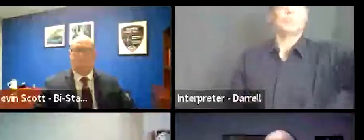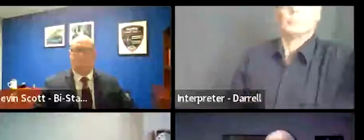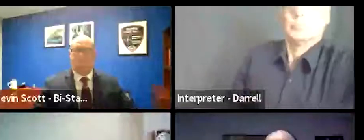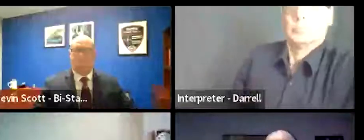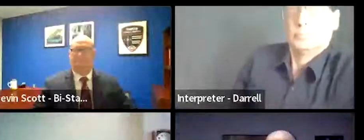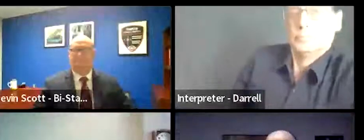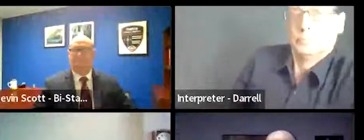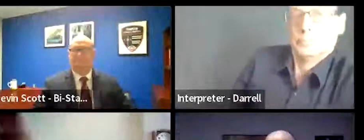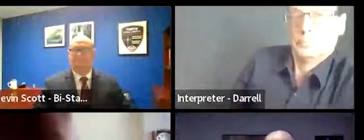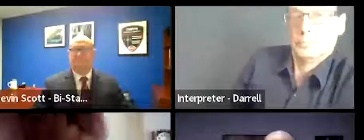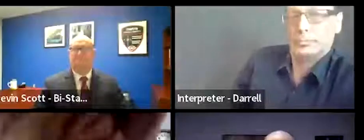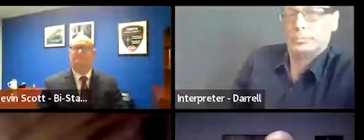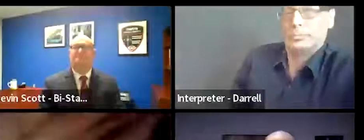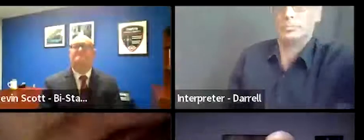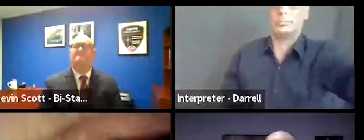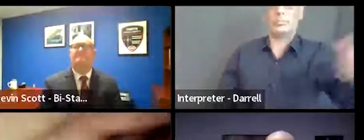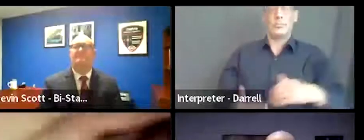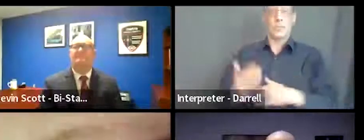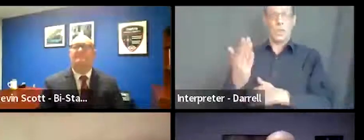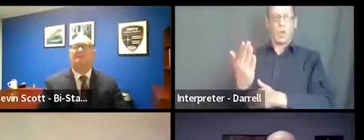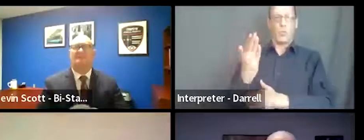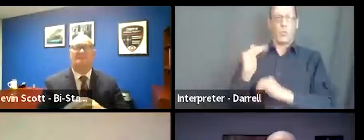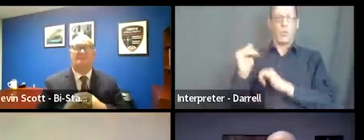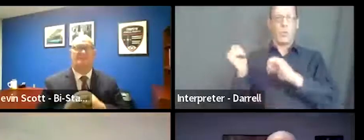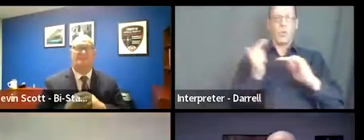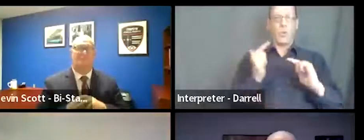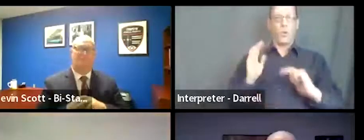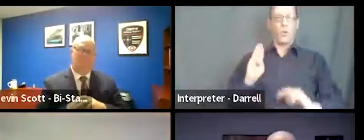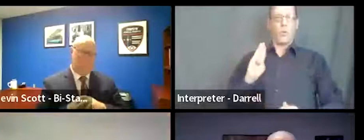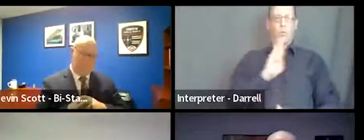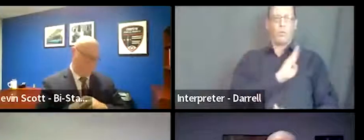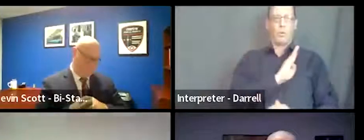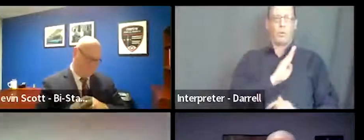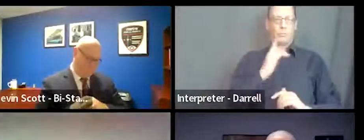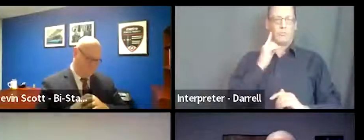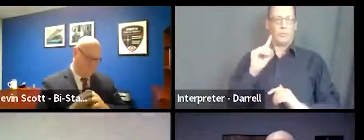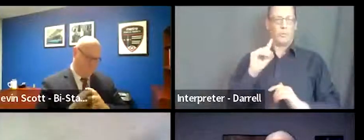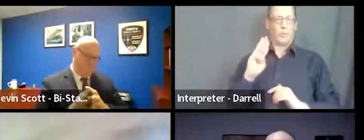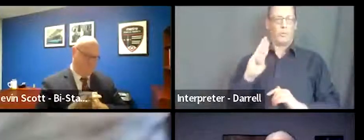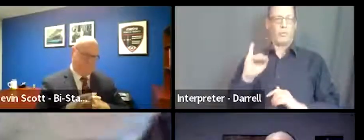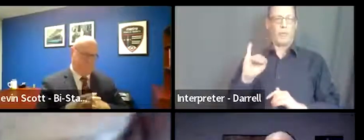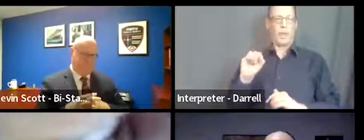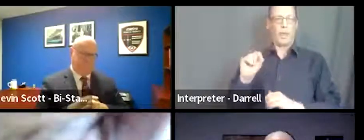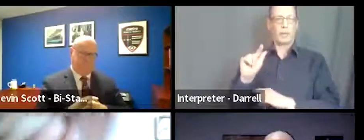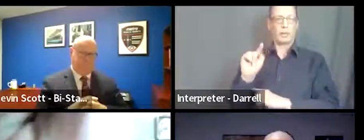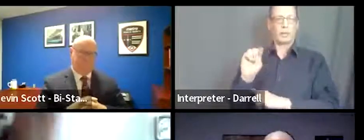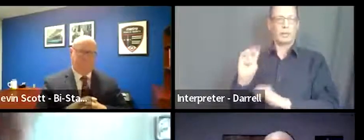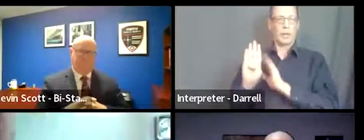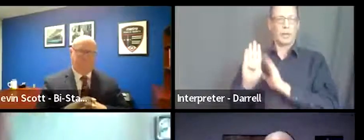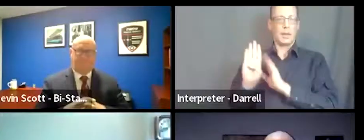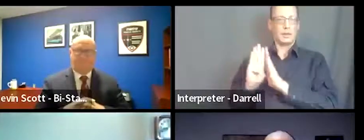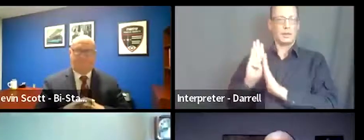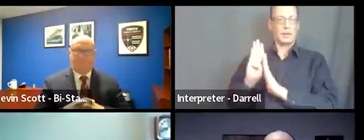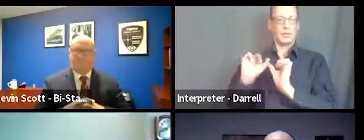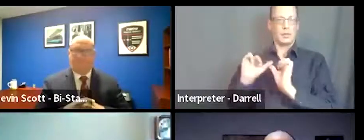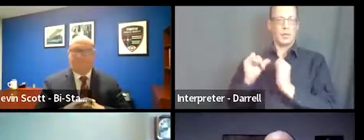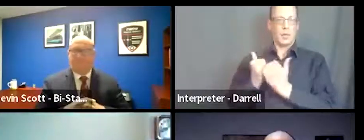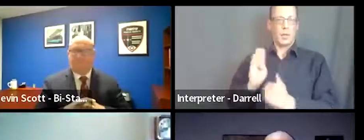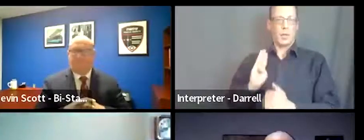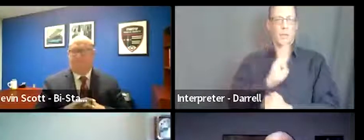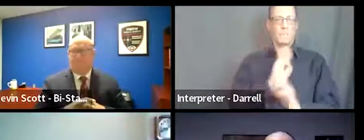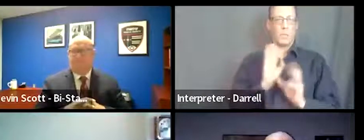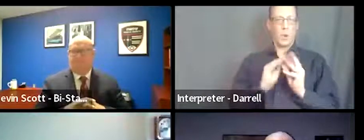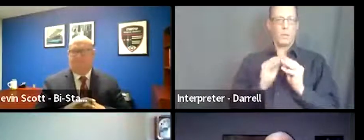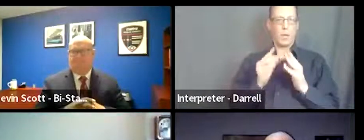Good morning, everyone. I'd like to call the Board of Commissioners of Bay State Development Agency, the board meeting to order on